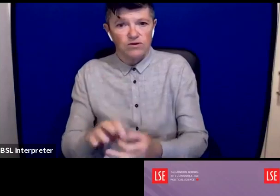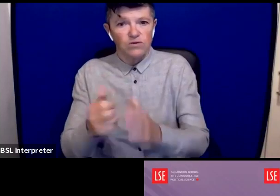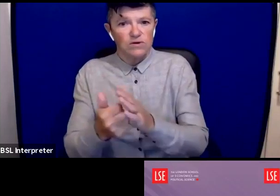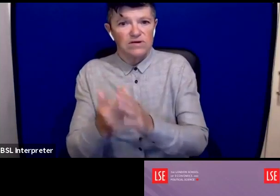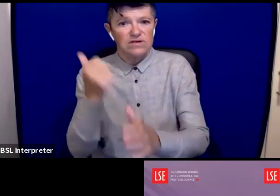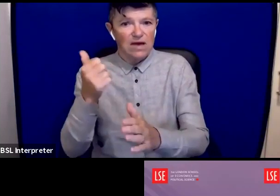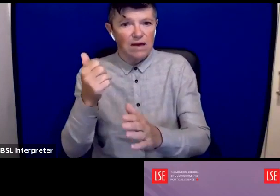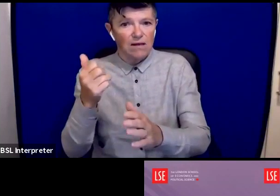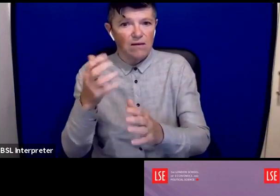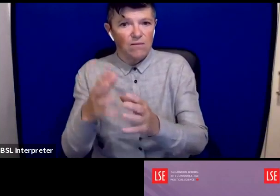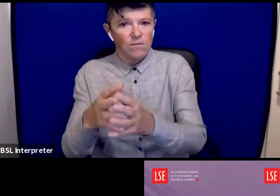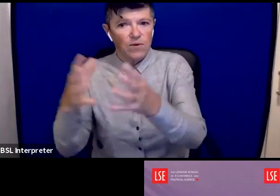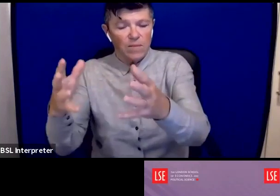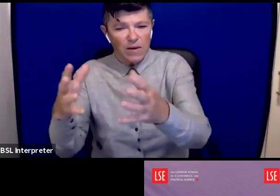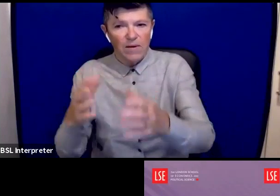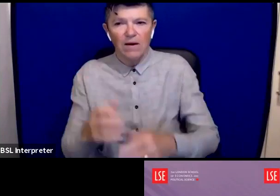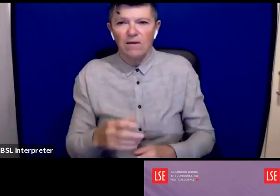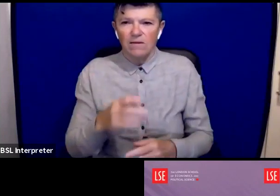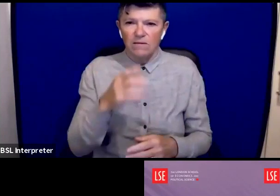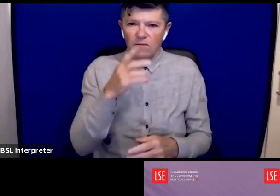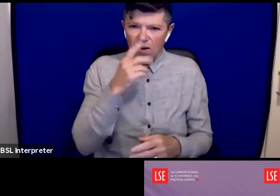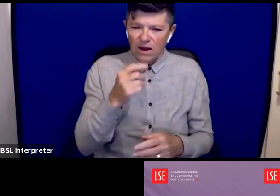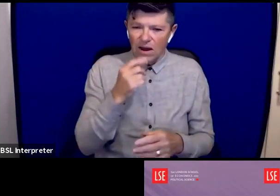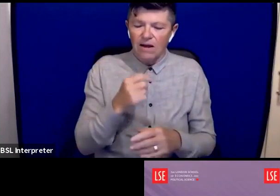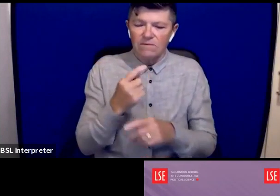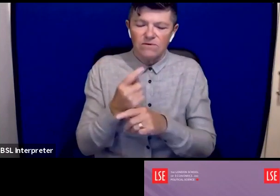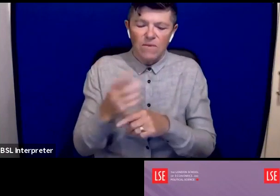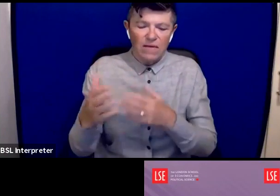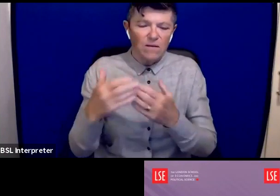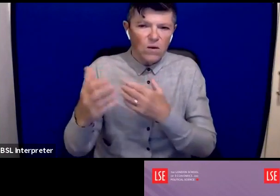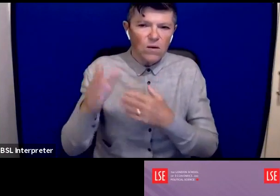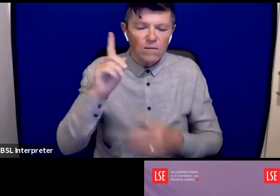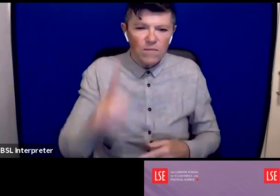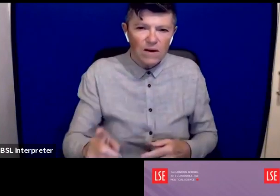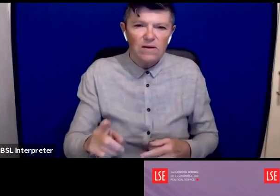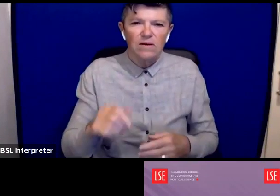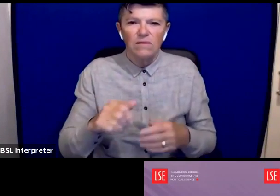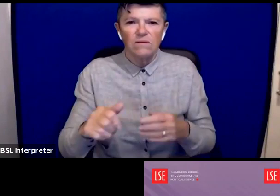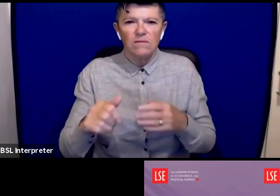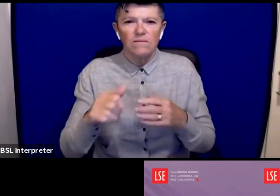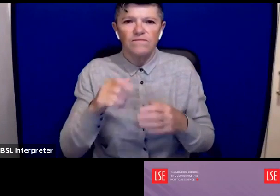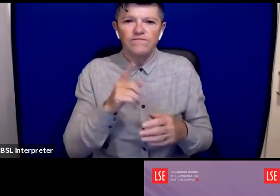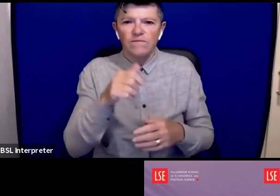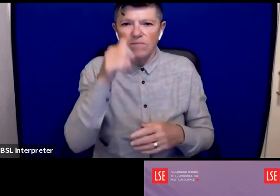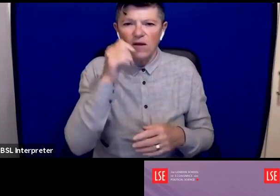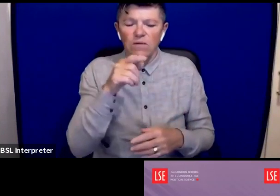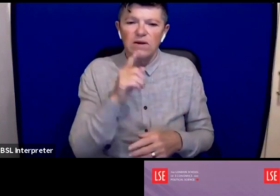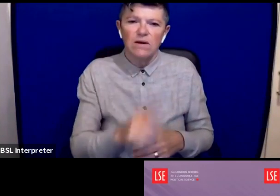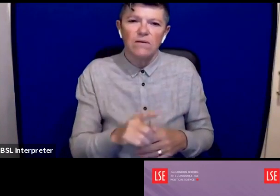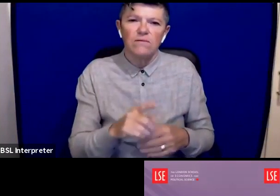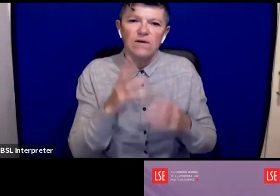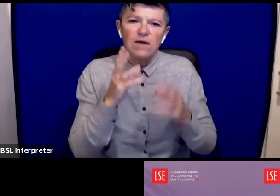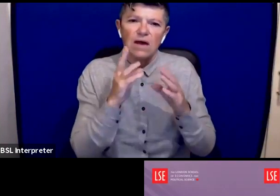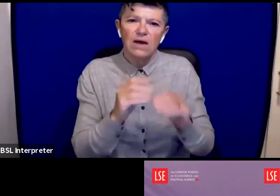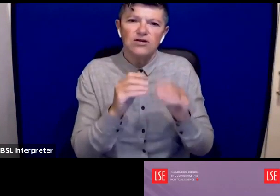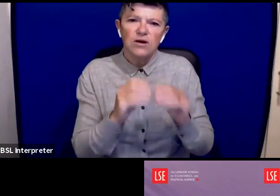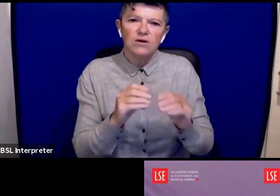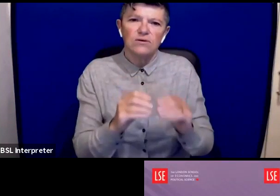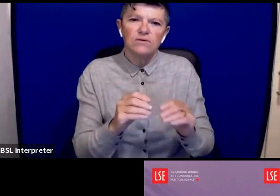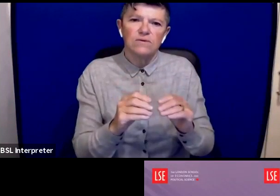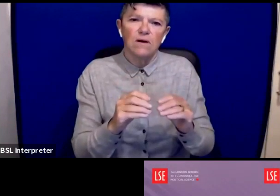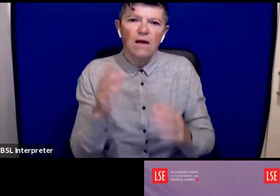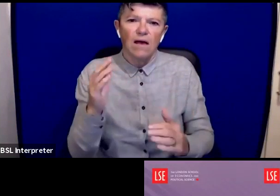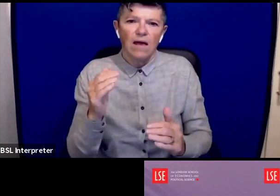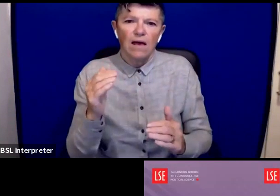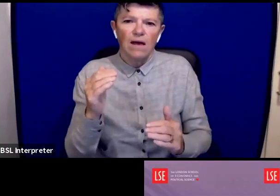go into that, Chico, but we know that not necessarily the educational endowment equalization